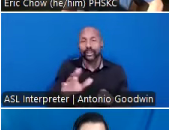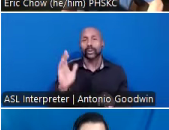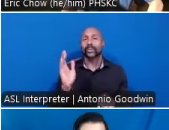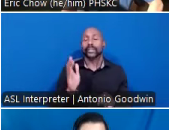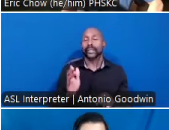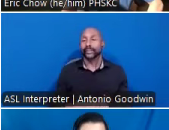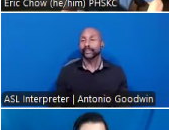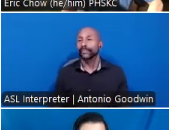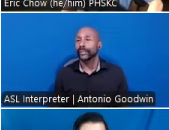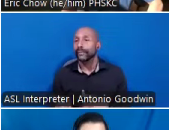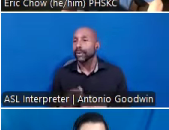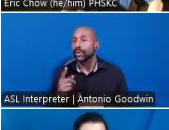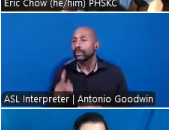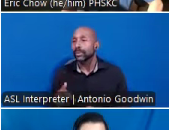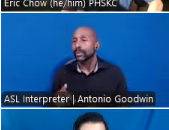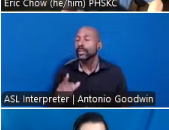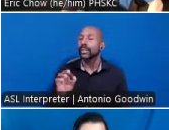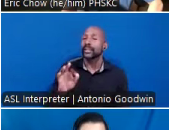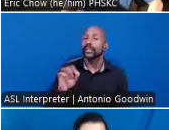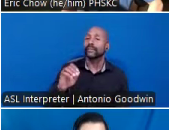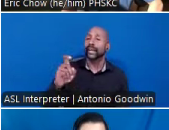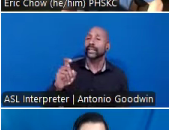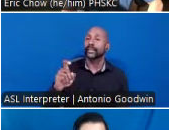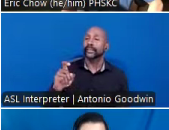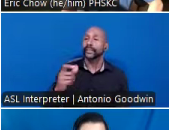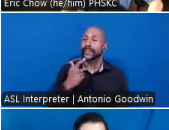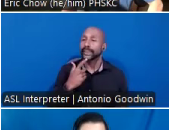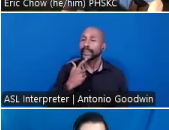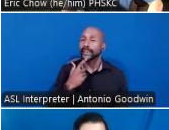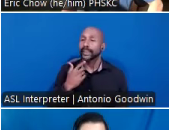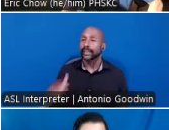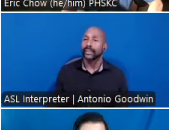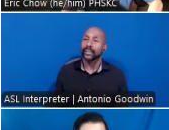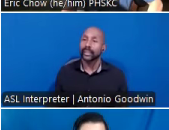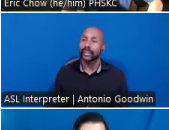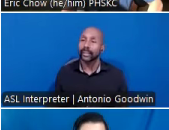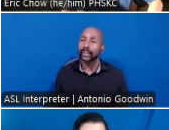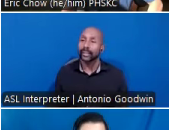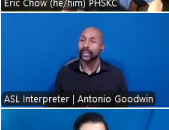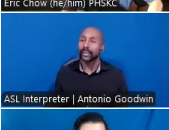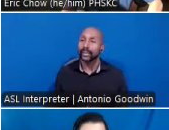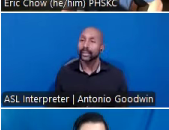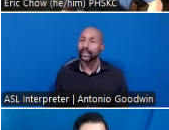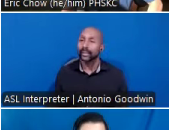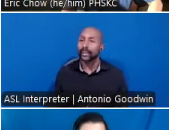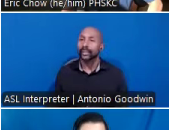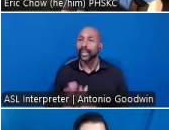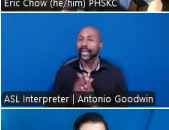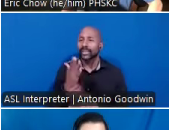was from Fox. Why why was it so low